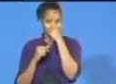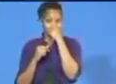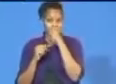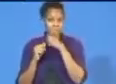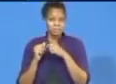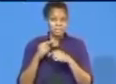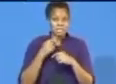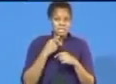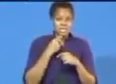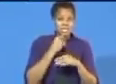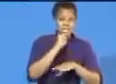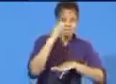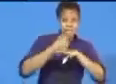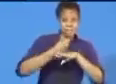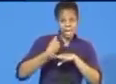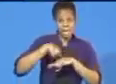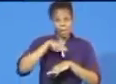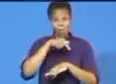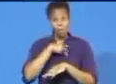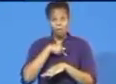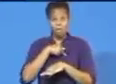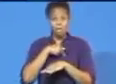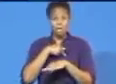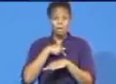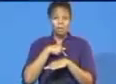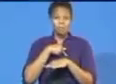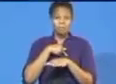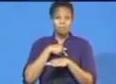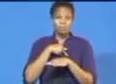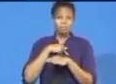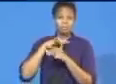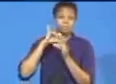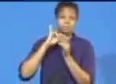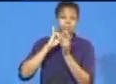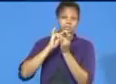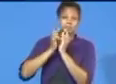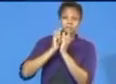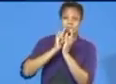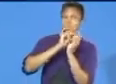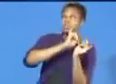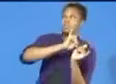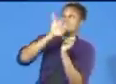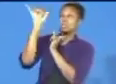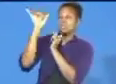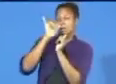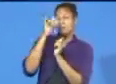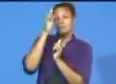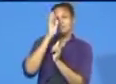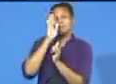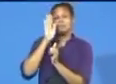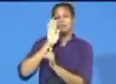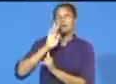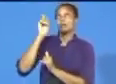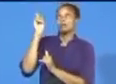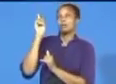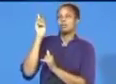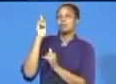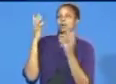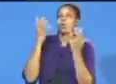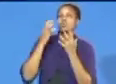be conformed to the image of His Son according to His marvelous